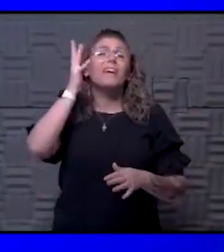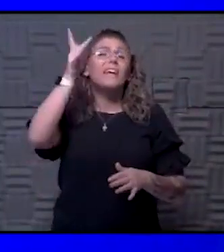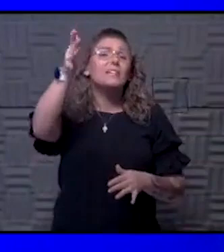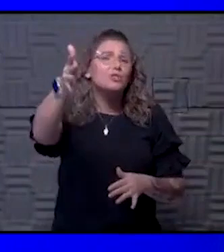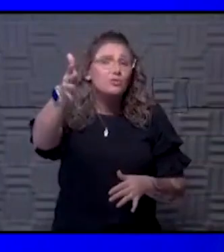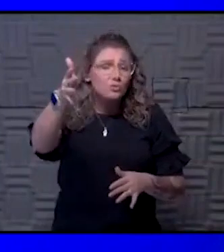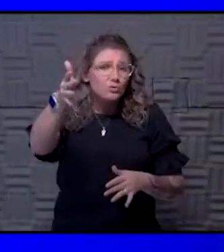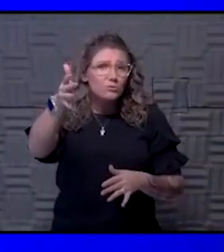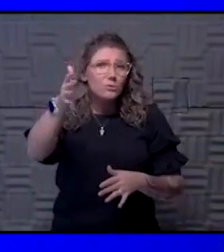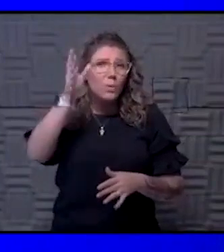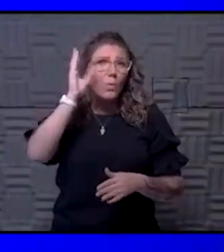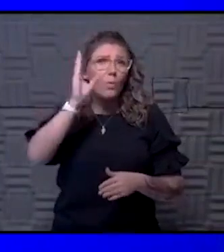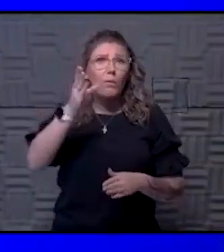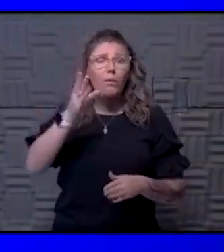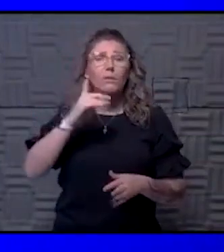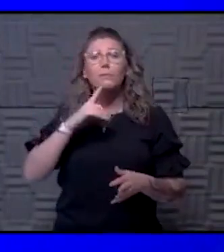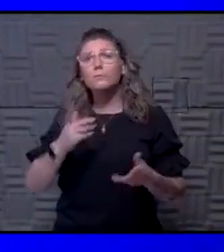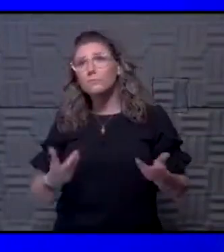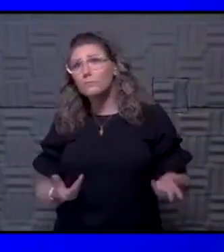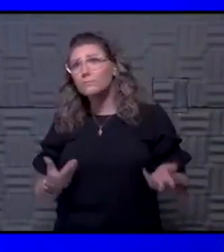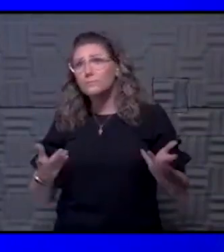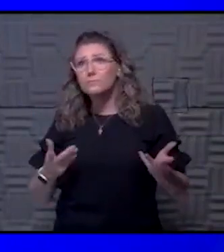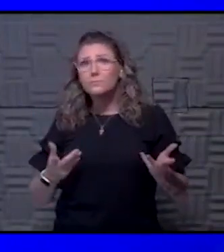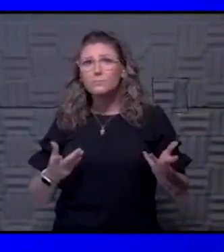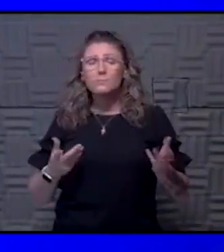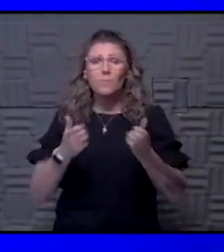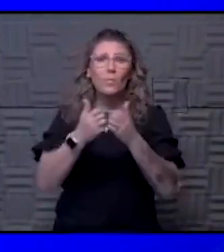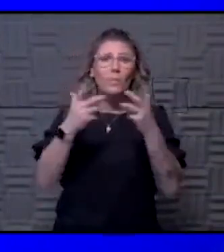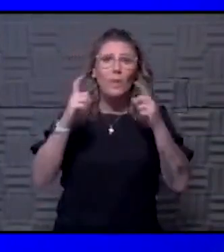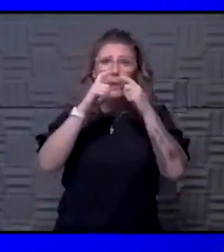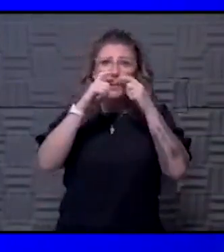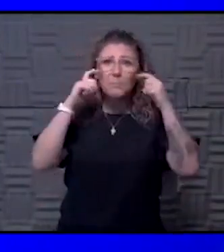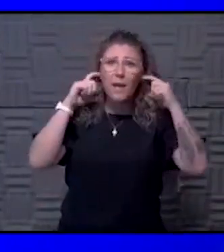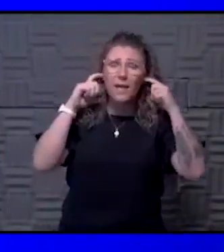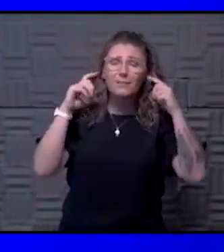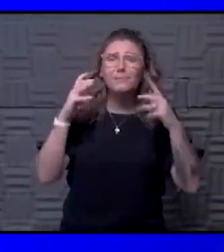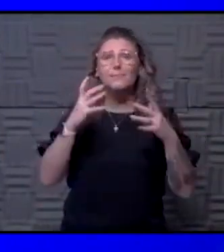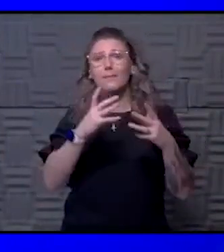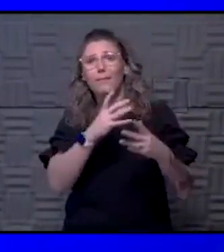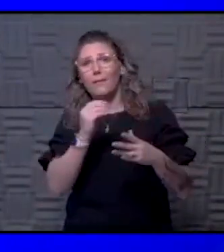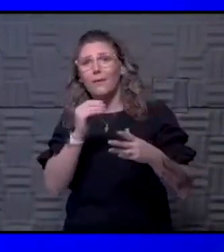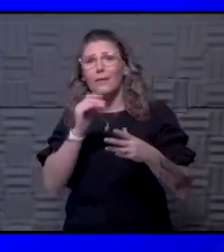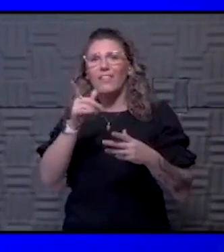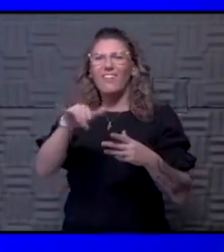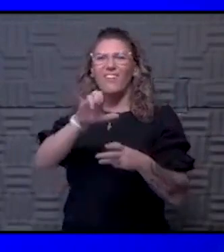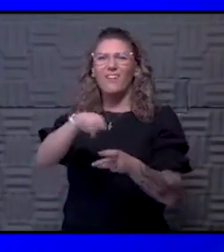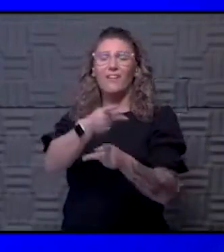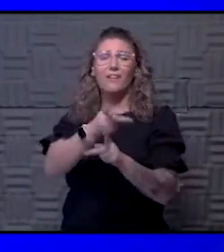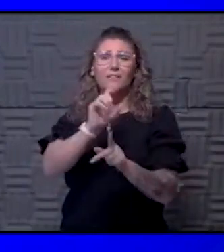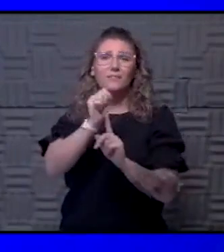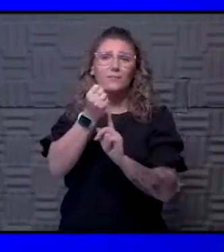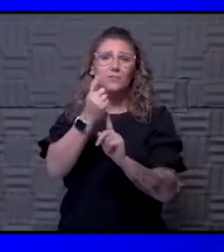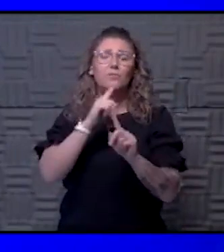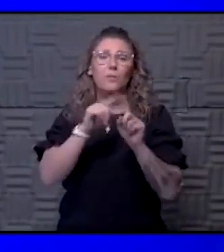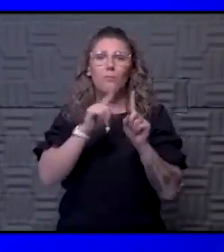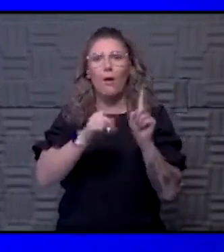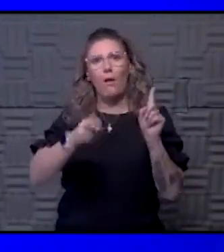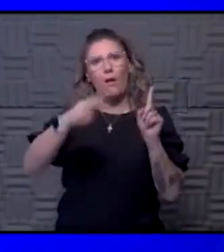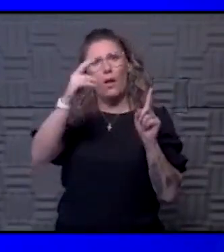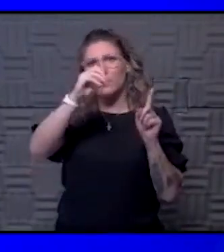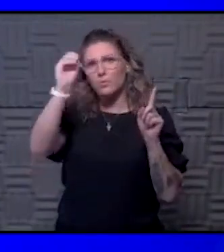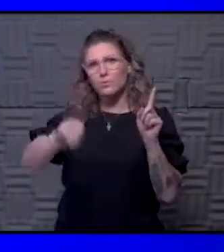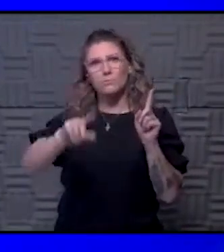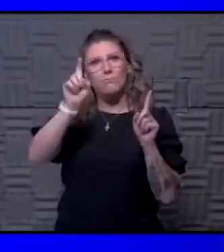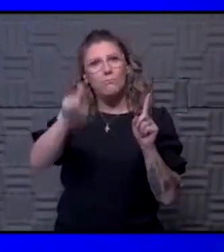we will get down to probably no masking in those types of situations, but I think we definitely need a higher percentage of the